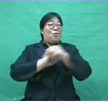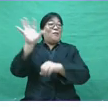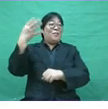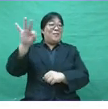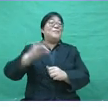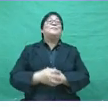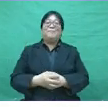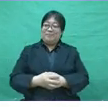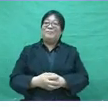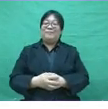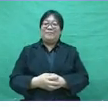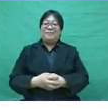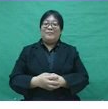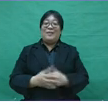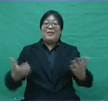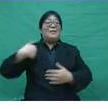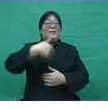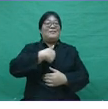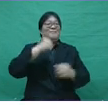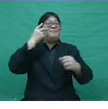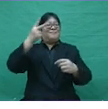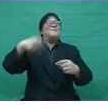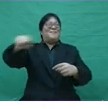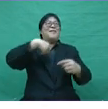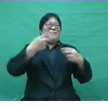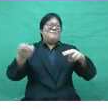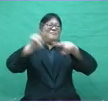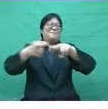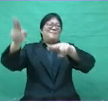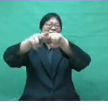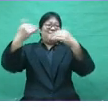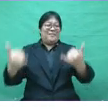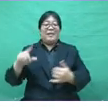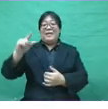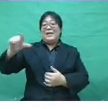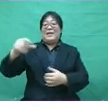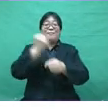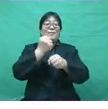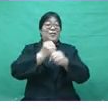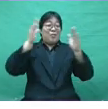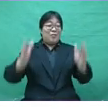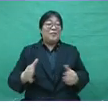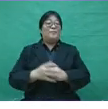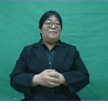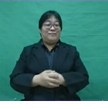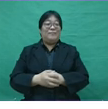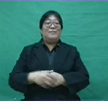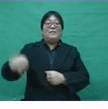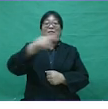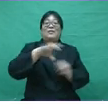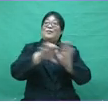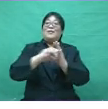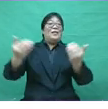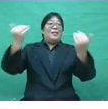COVID-19 pandemic, we can see a surge in the number of gig workers where workers who have been laid off